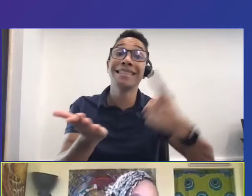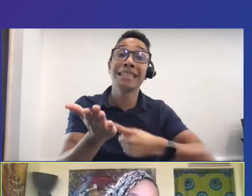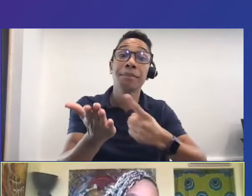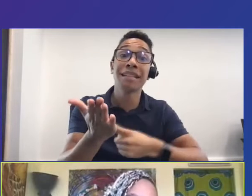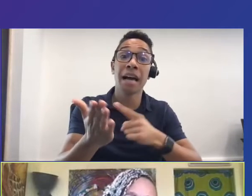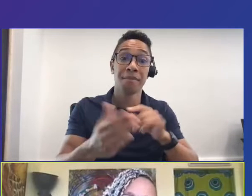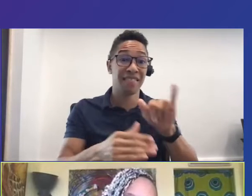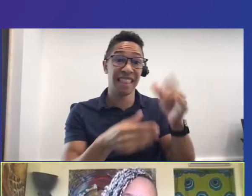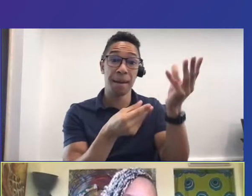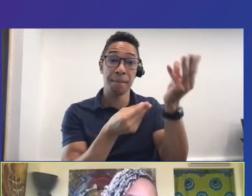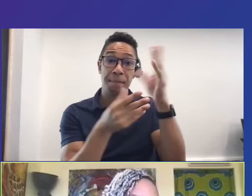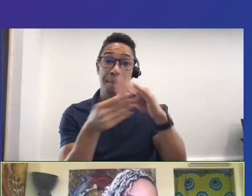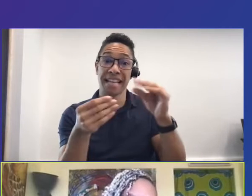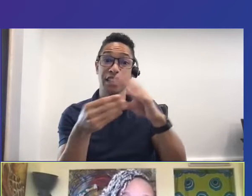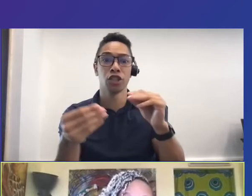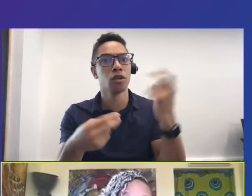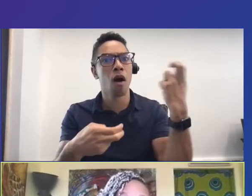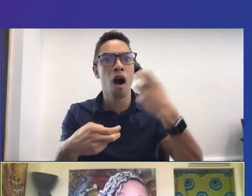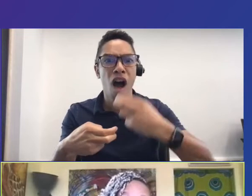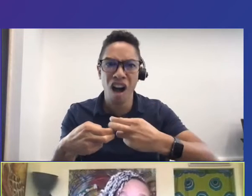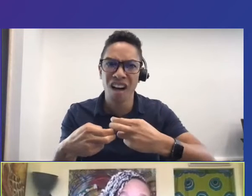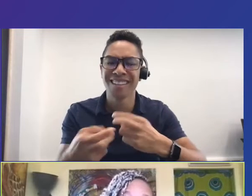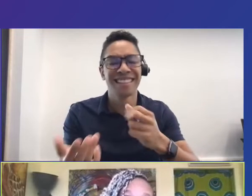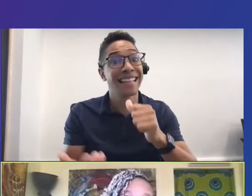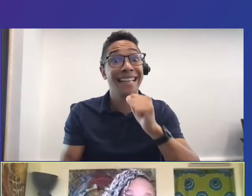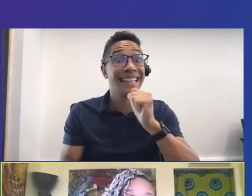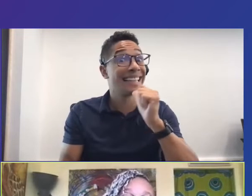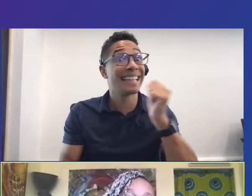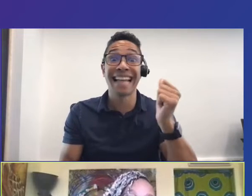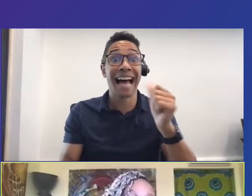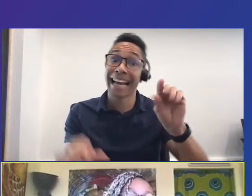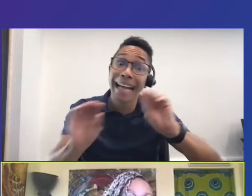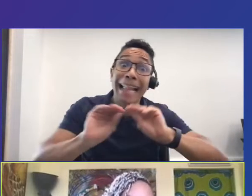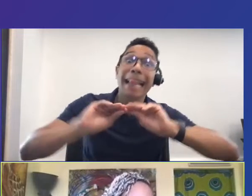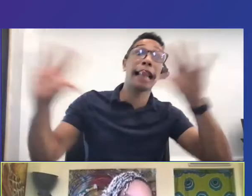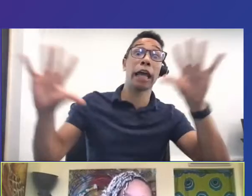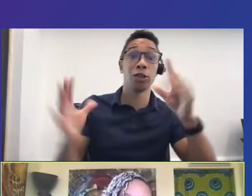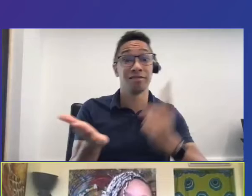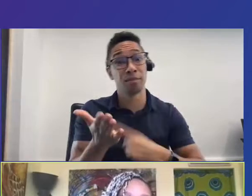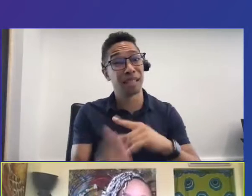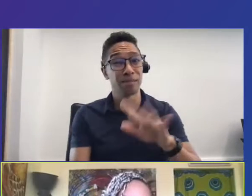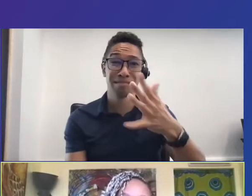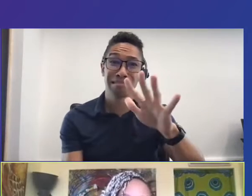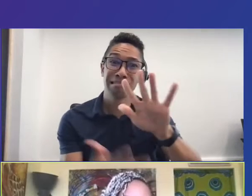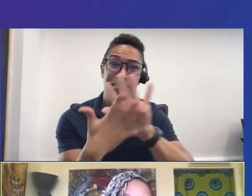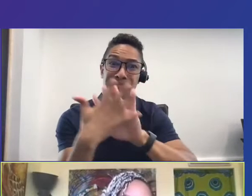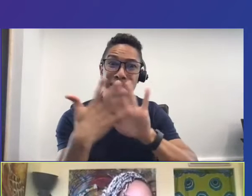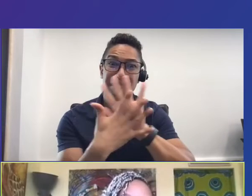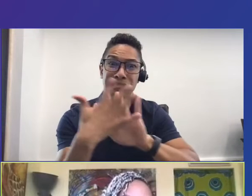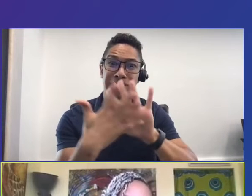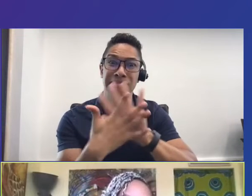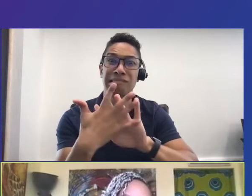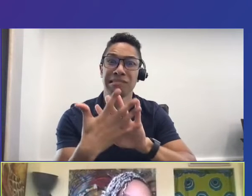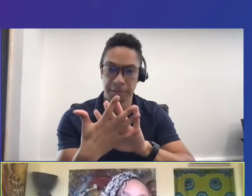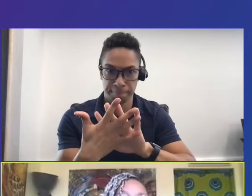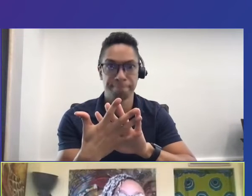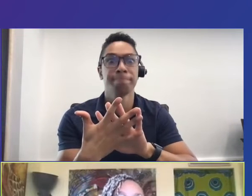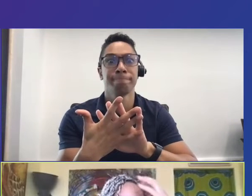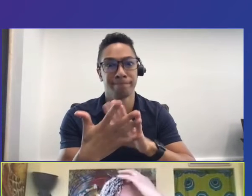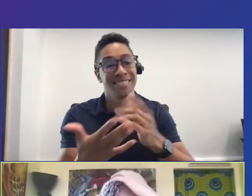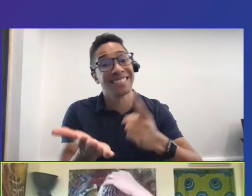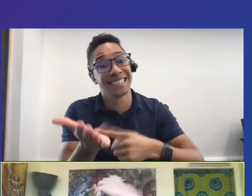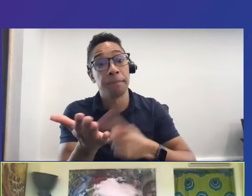hard to receive. Like sometimes it's not like, okay, you get the prize. It's like, and now you are going to lose,